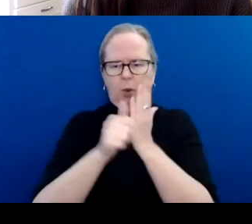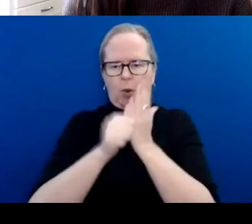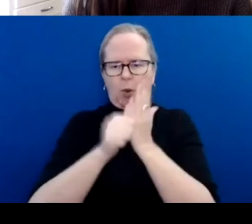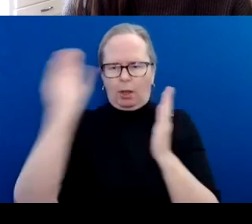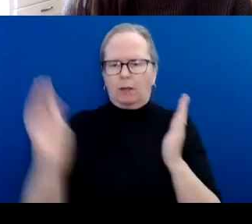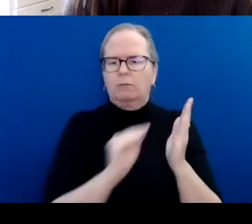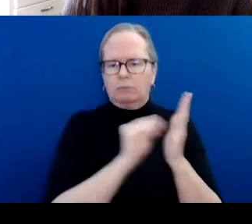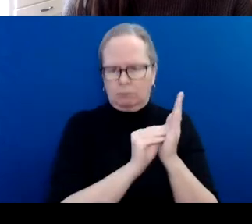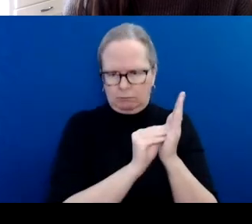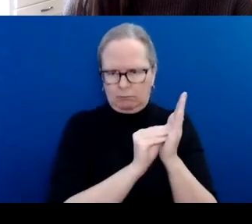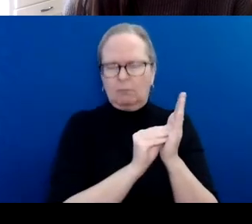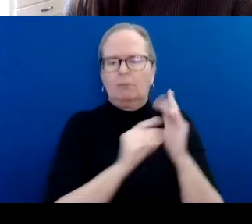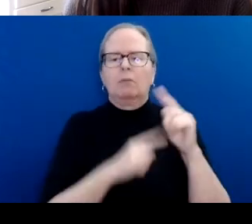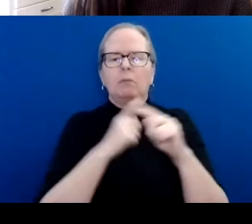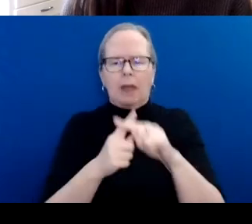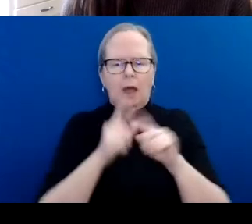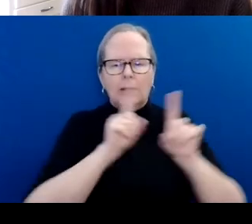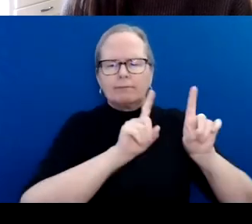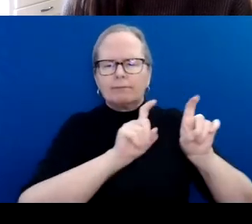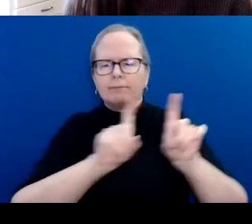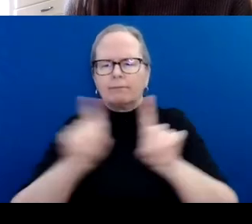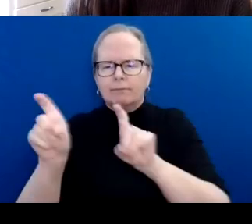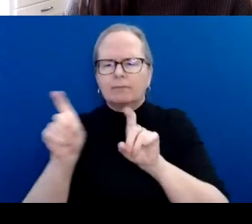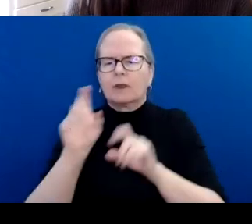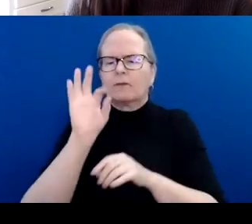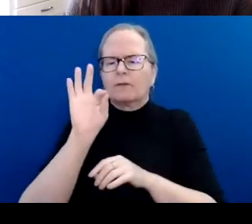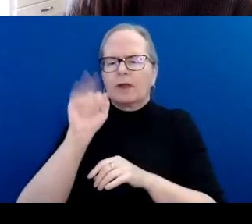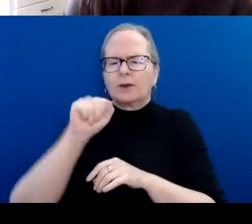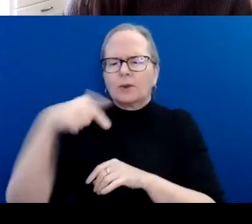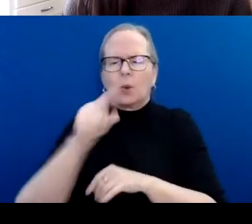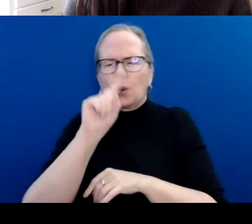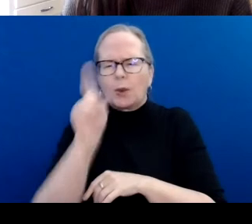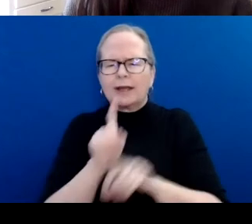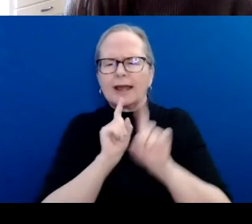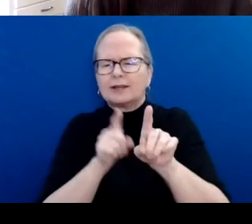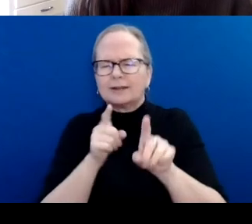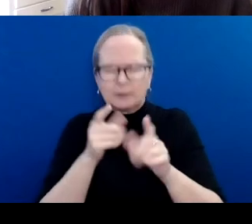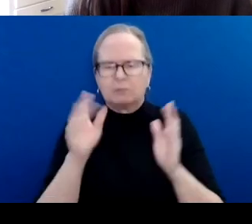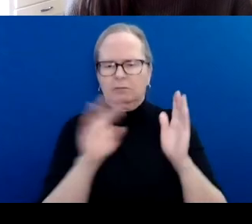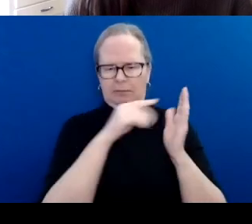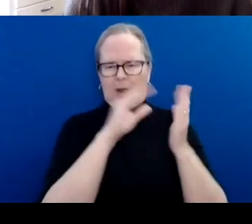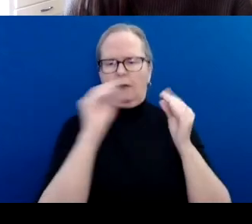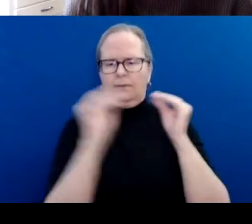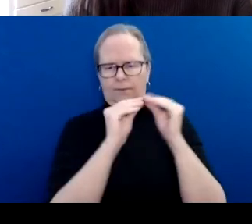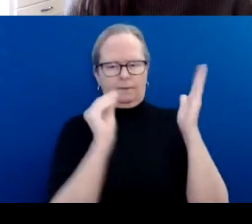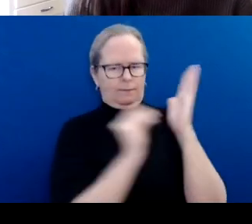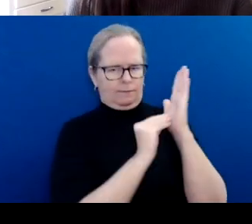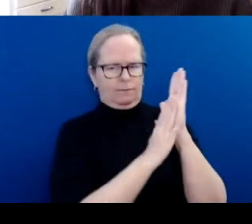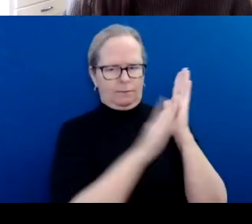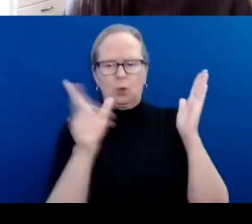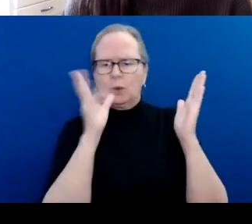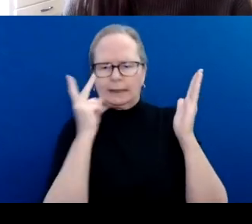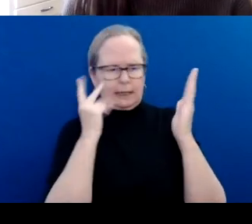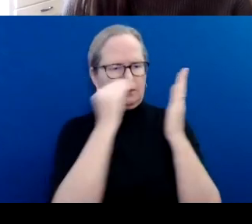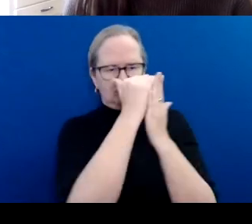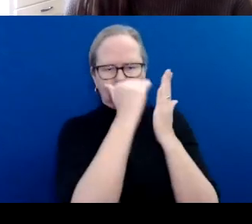online, but in a more visual and auditory way with some added context, examples and approaches that might